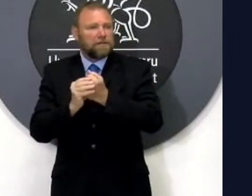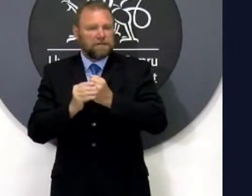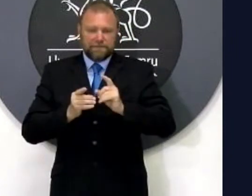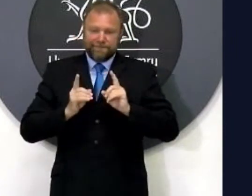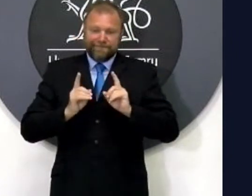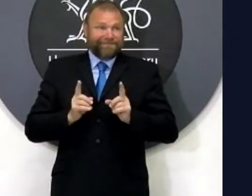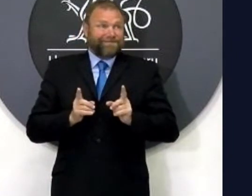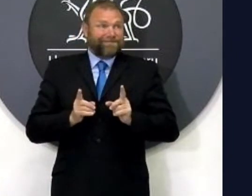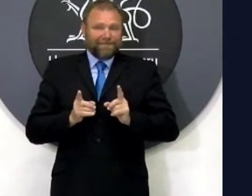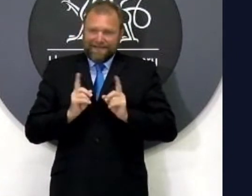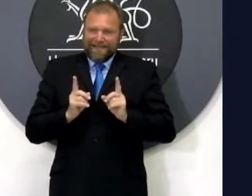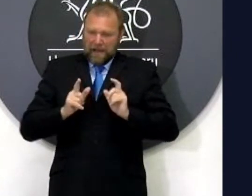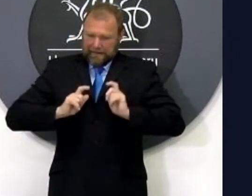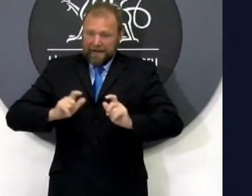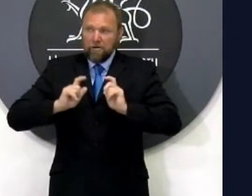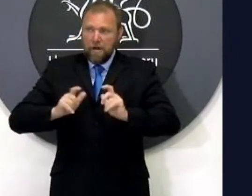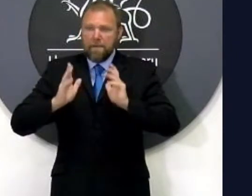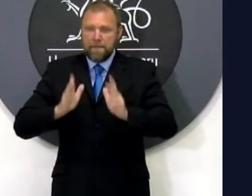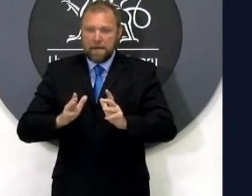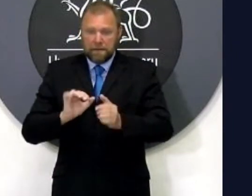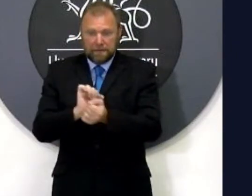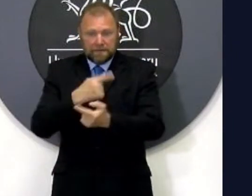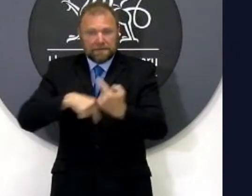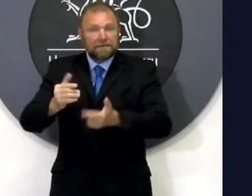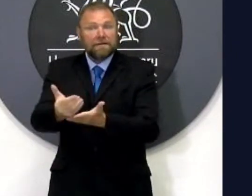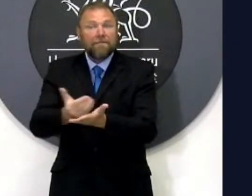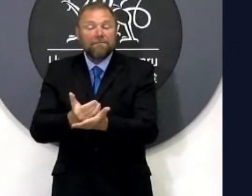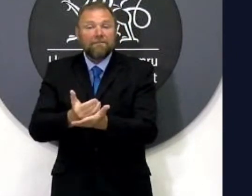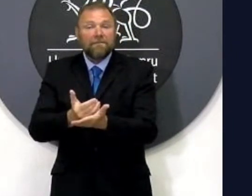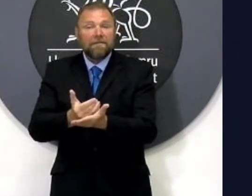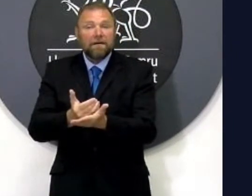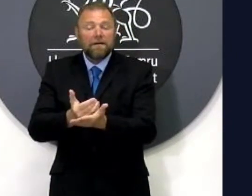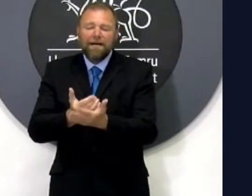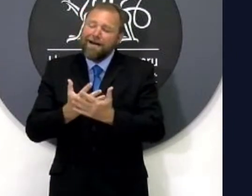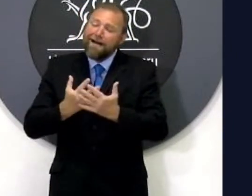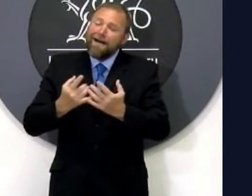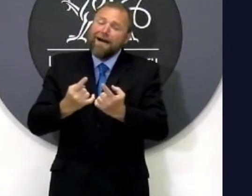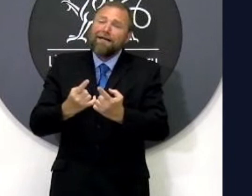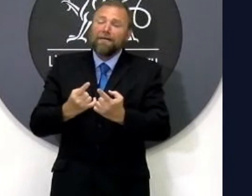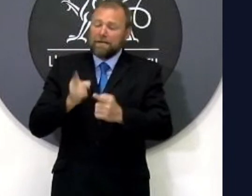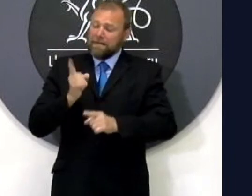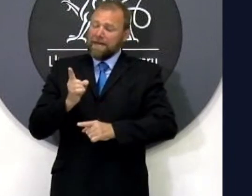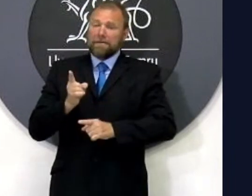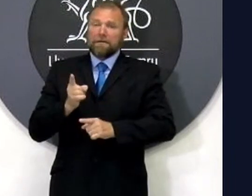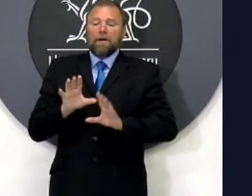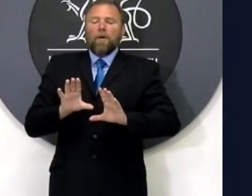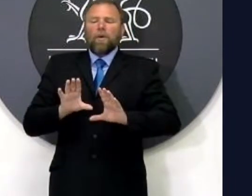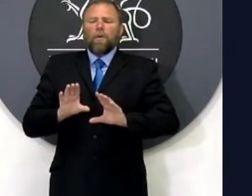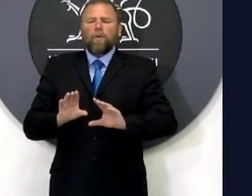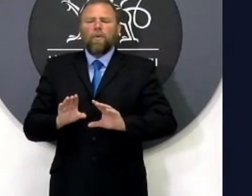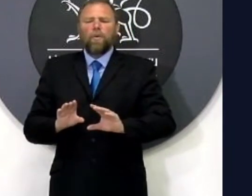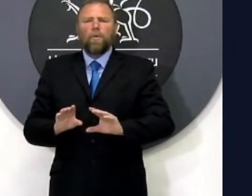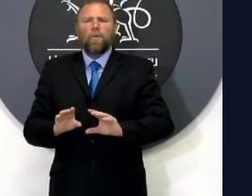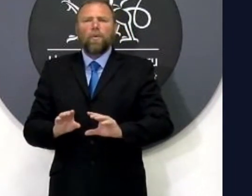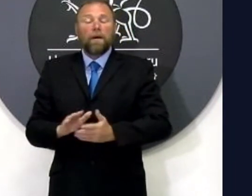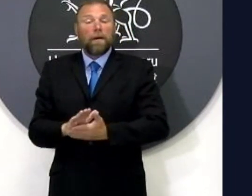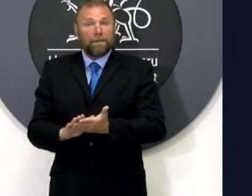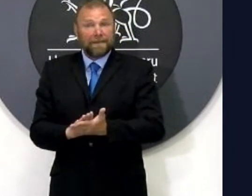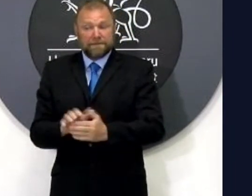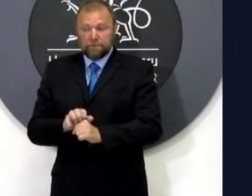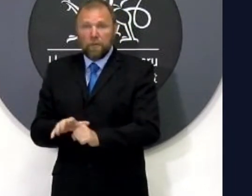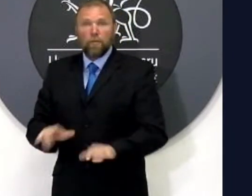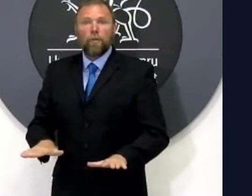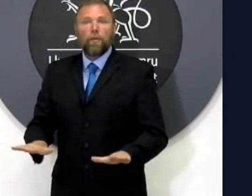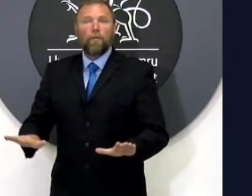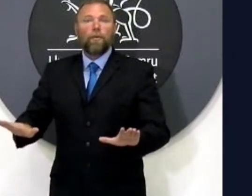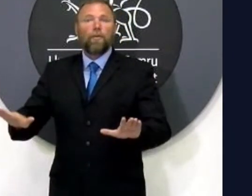are the things which will keep us safe. And anything which puts that into reverse, to rapid relaxation, the introduction of new